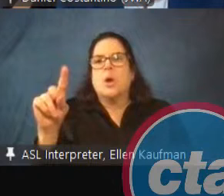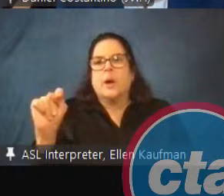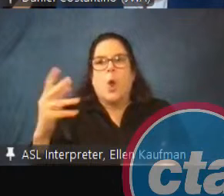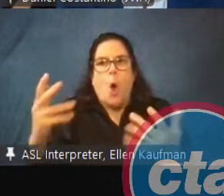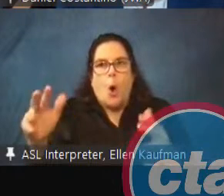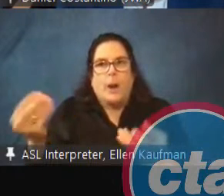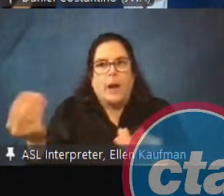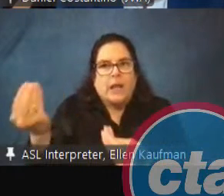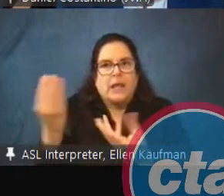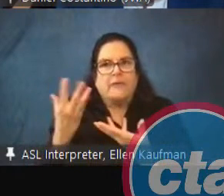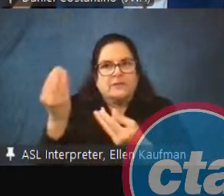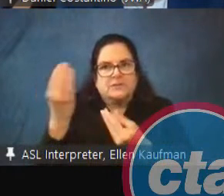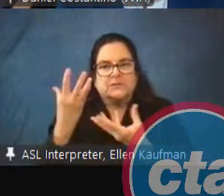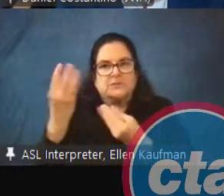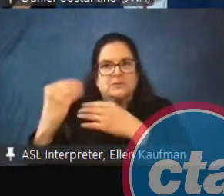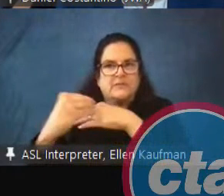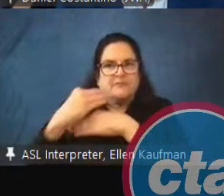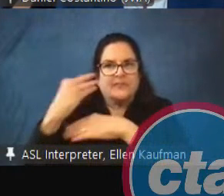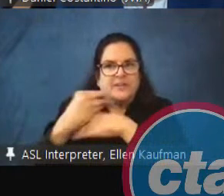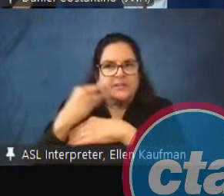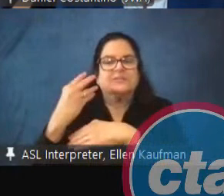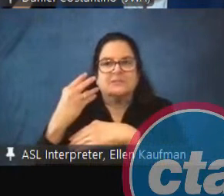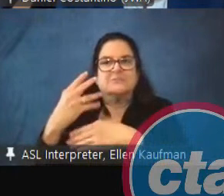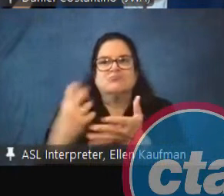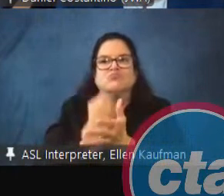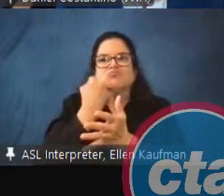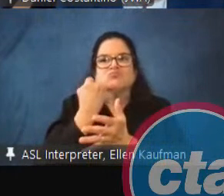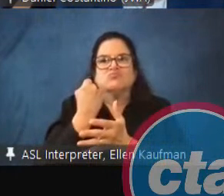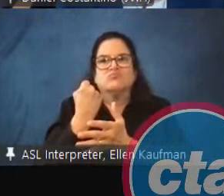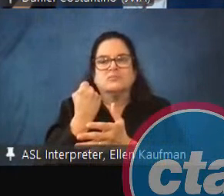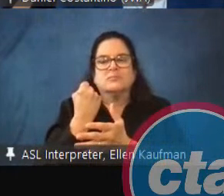into practice now. Thank you.